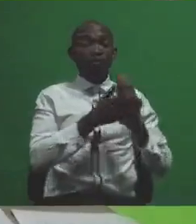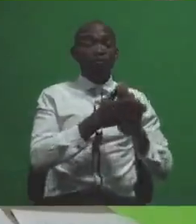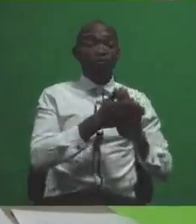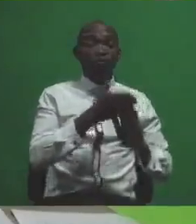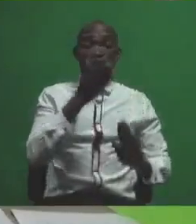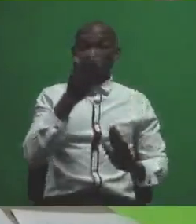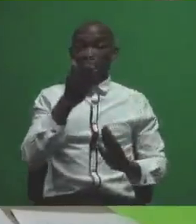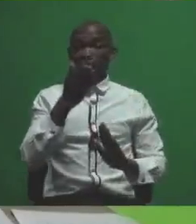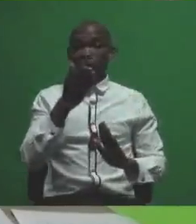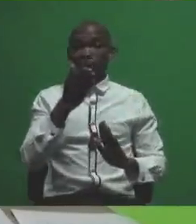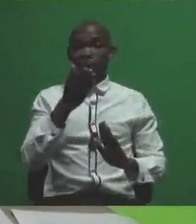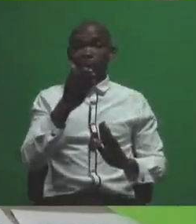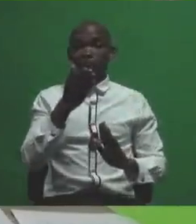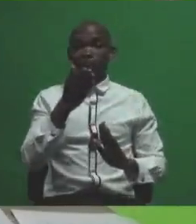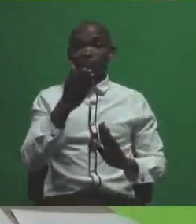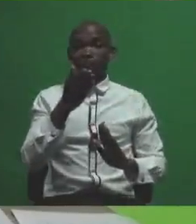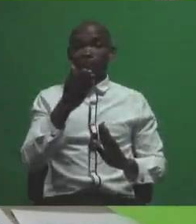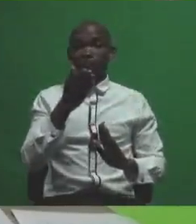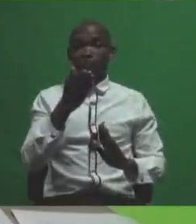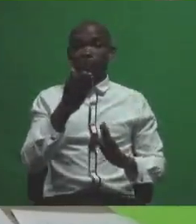First of all,